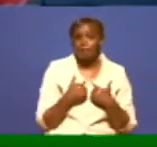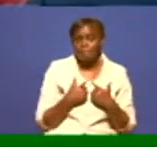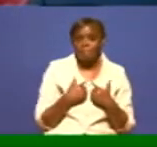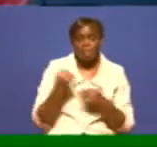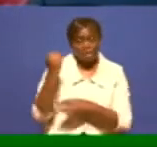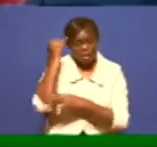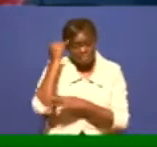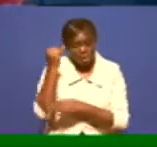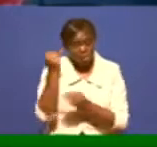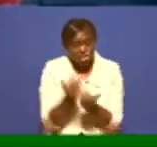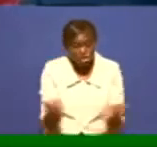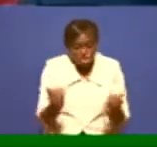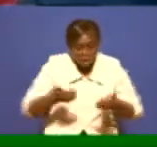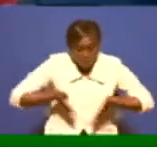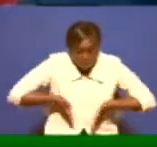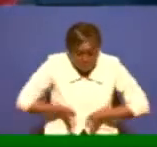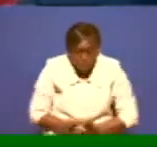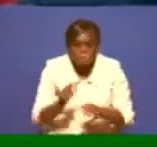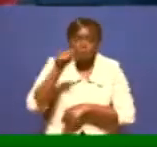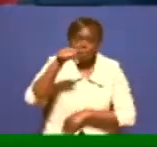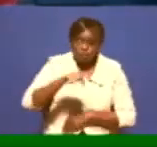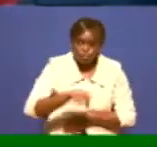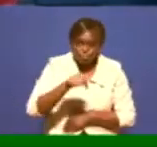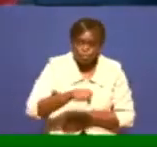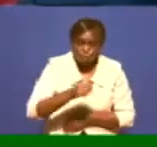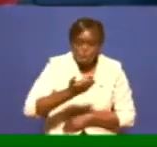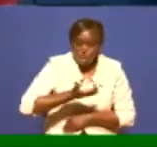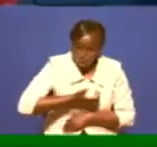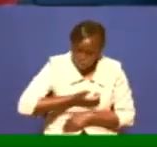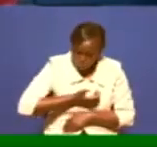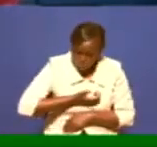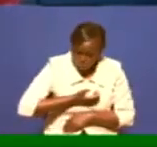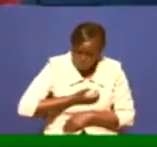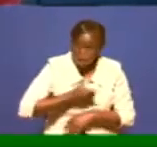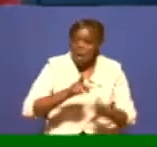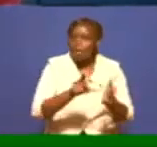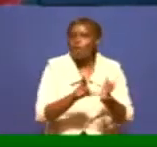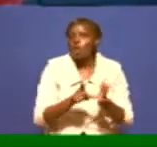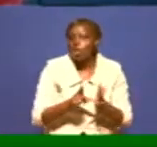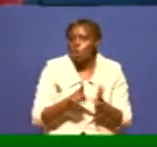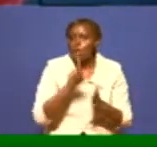child who will be born today owe a debt of